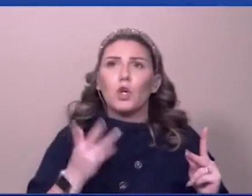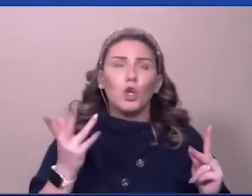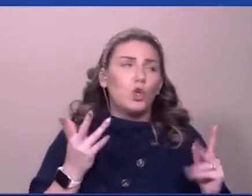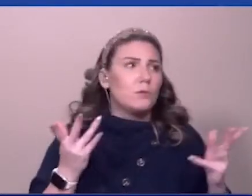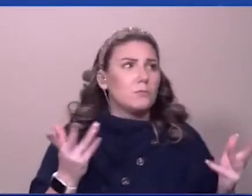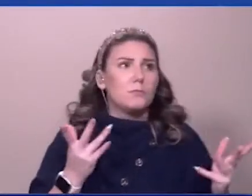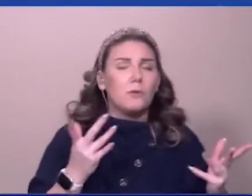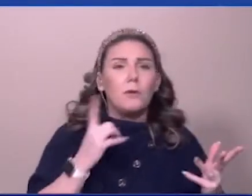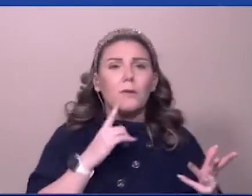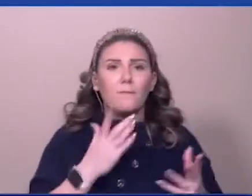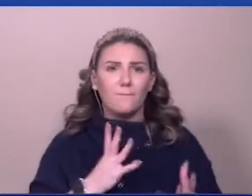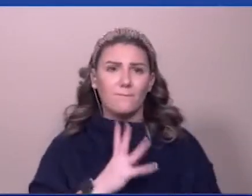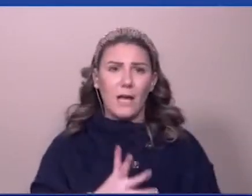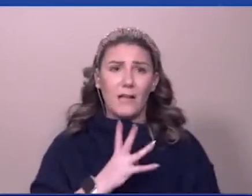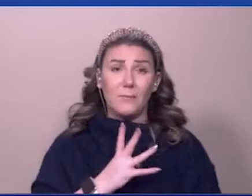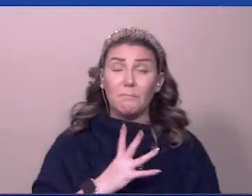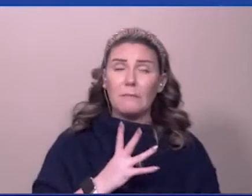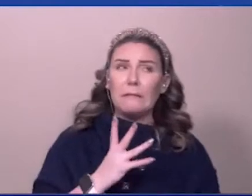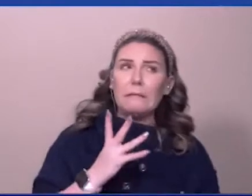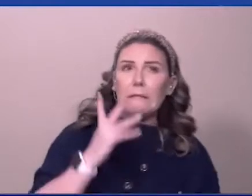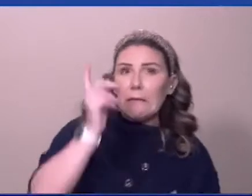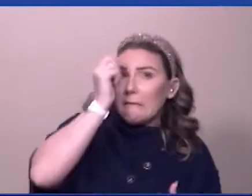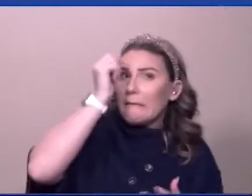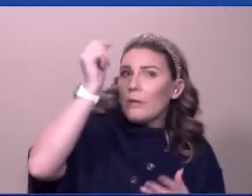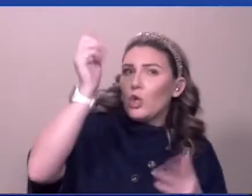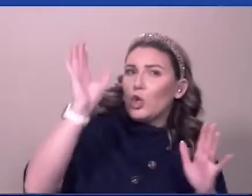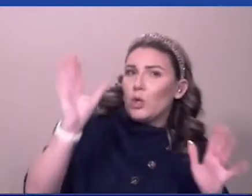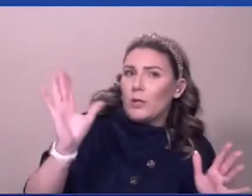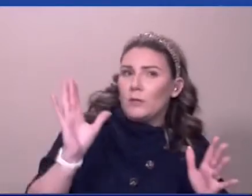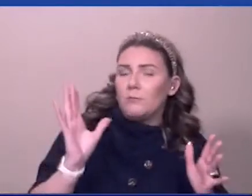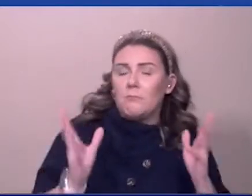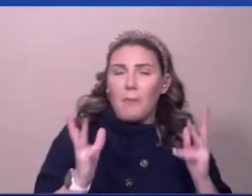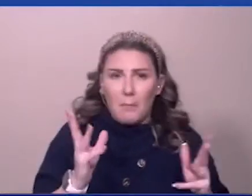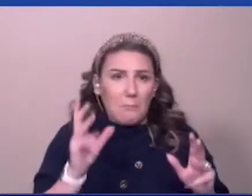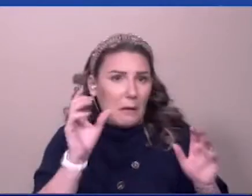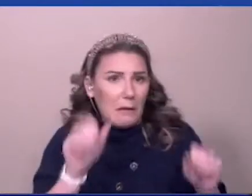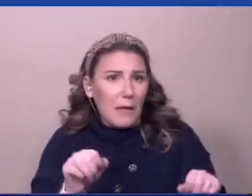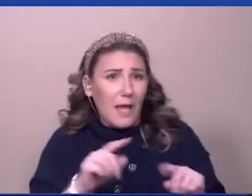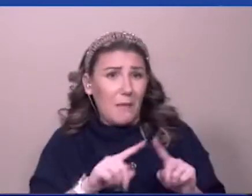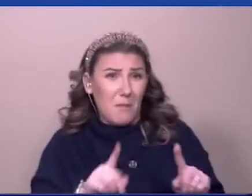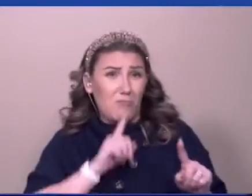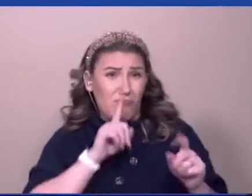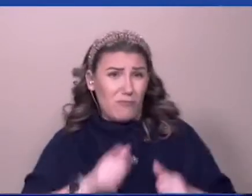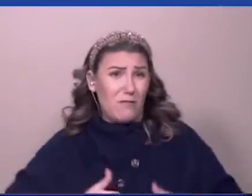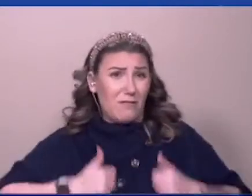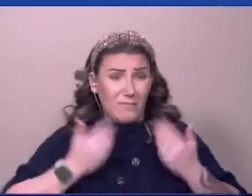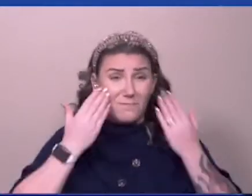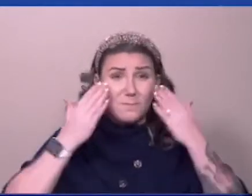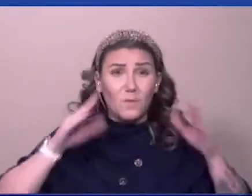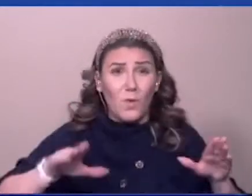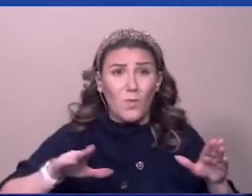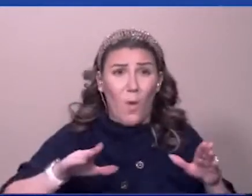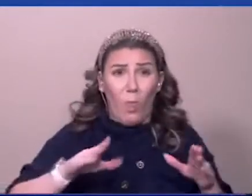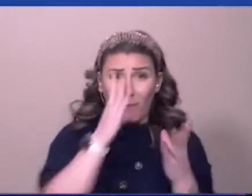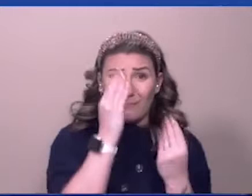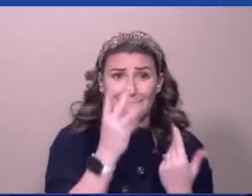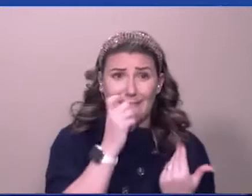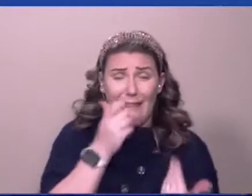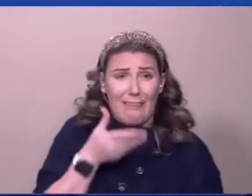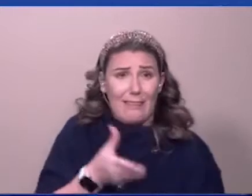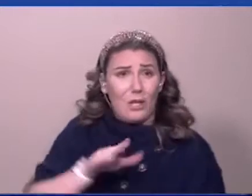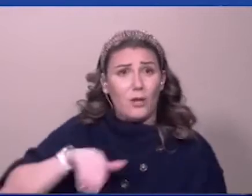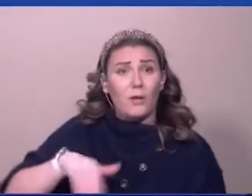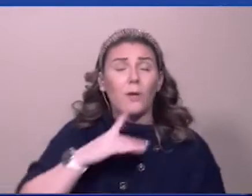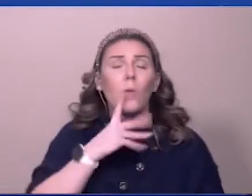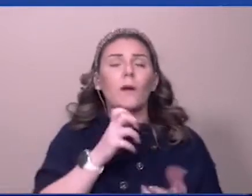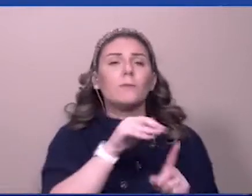is, theoretically, that could happen. The reality is we don't know because we still don't have the data. However, I would like to remind everybody a couple